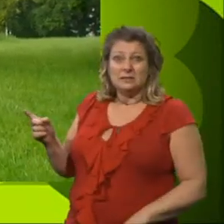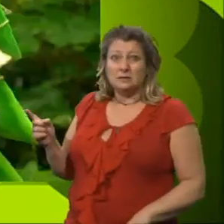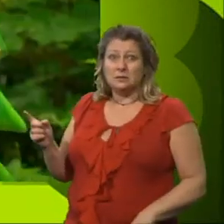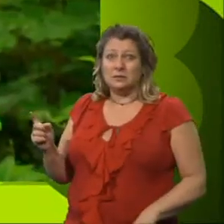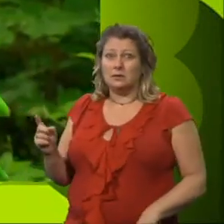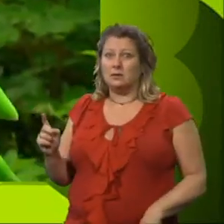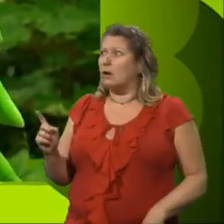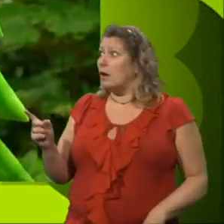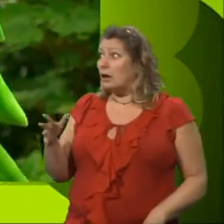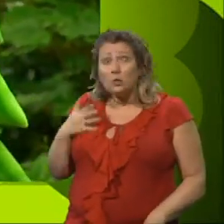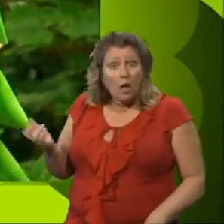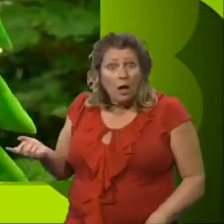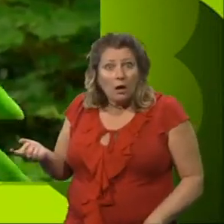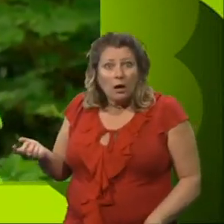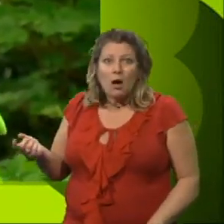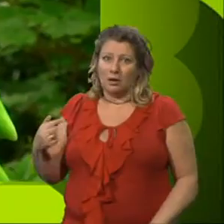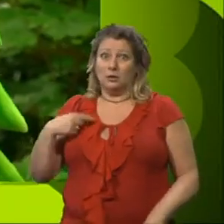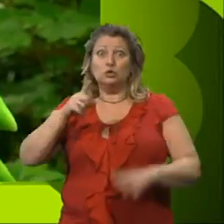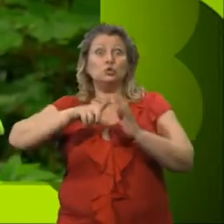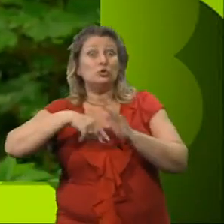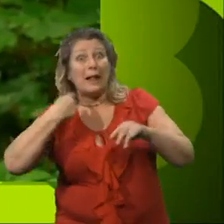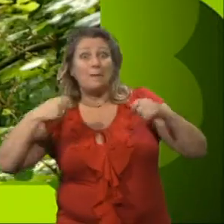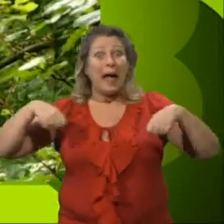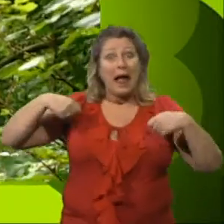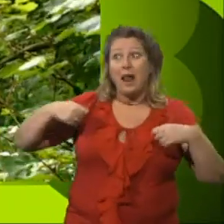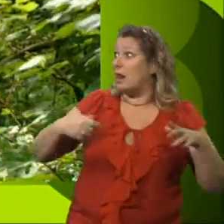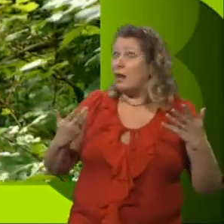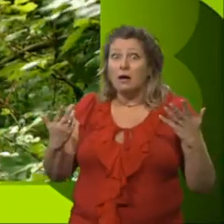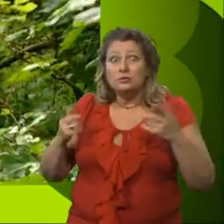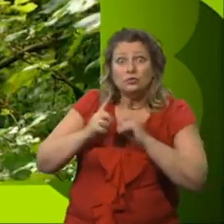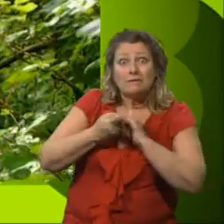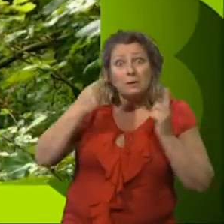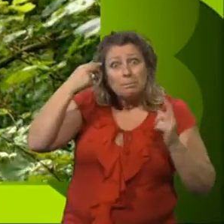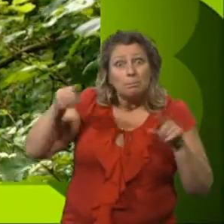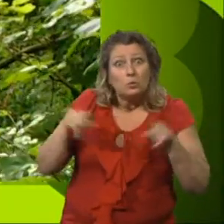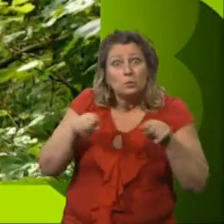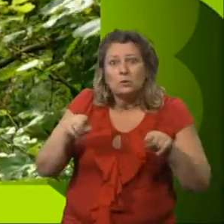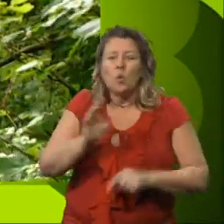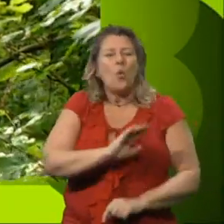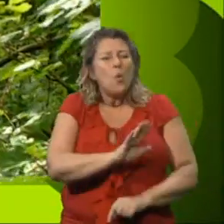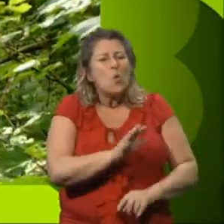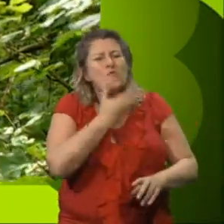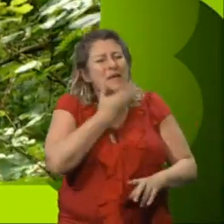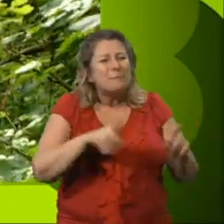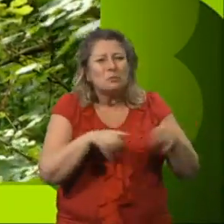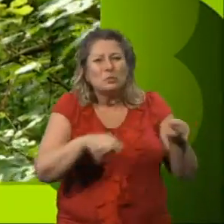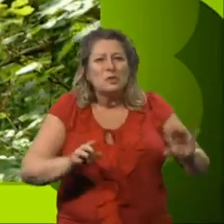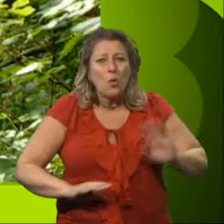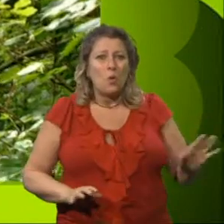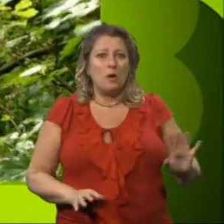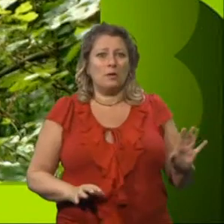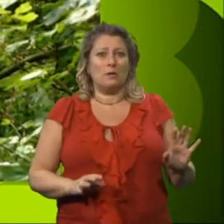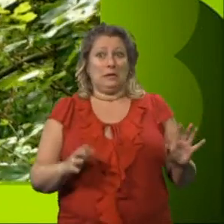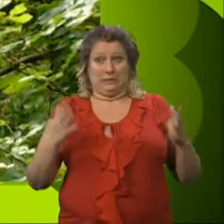Why? Doesn't he like this one? I could do Jingle Bells. No, all right? Forget the Christmas music. All right, we'll use